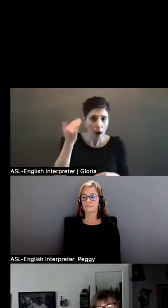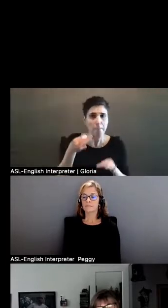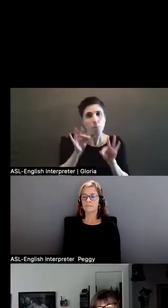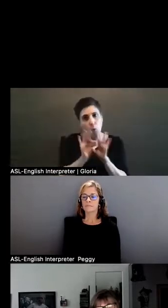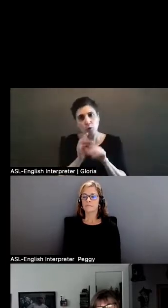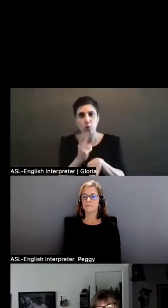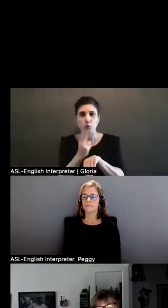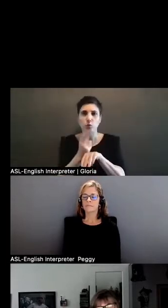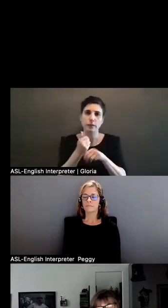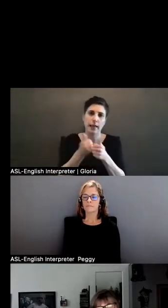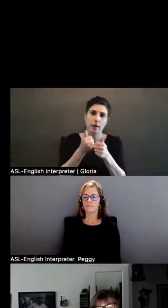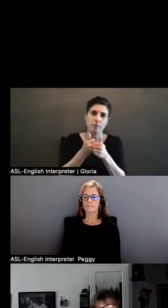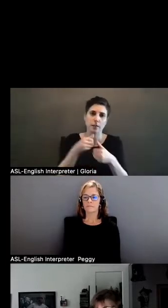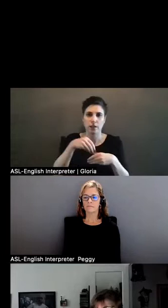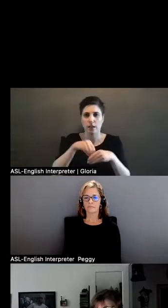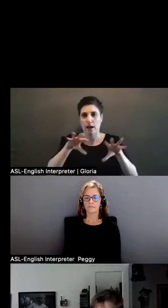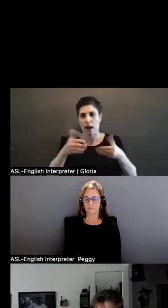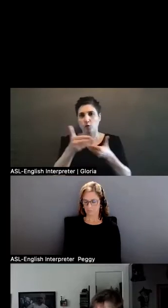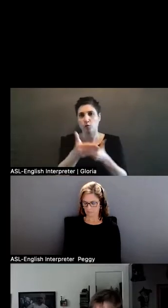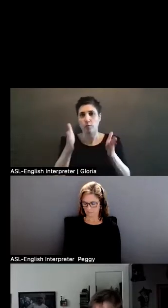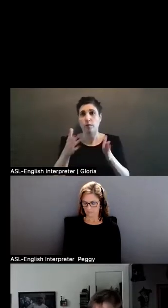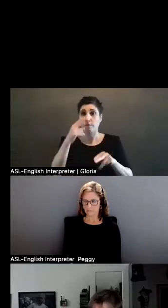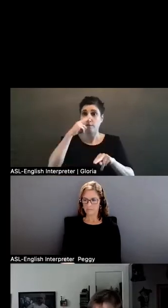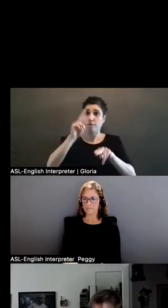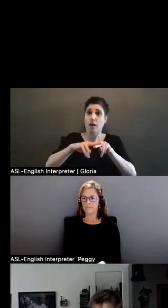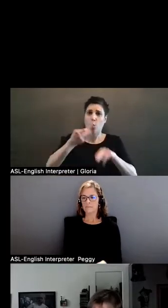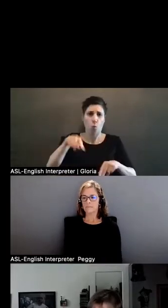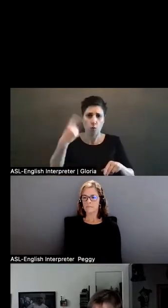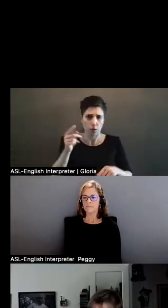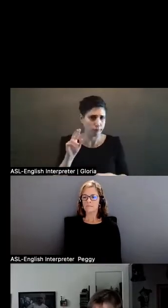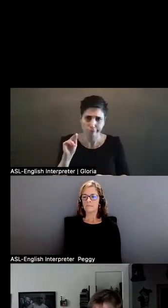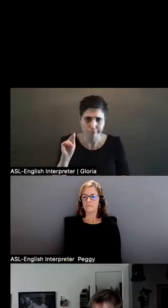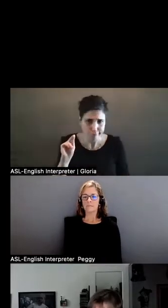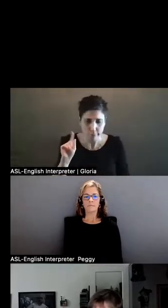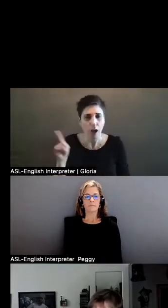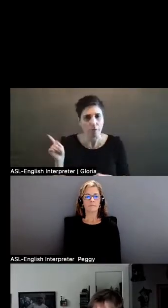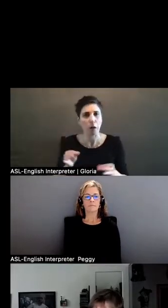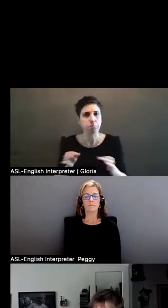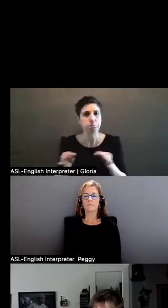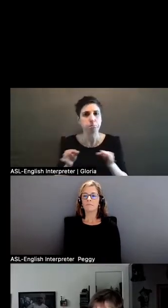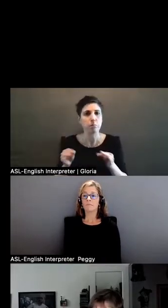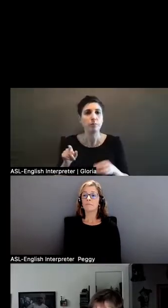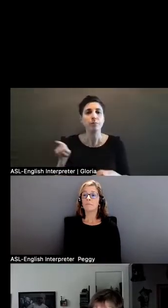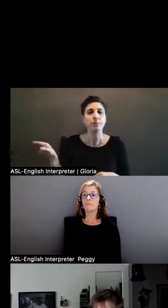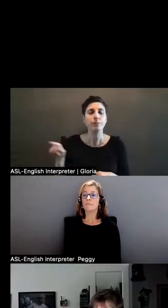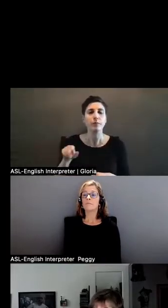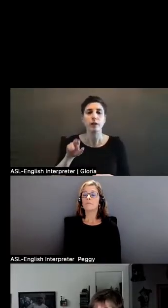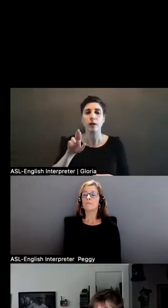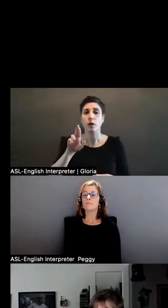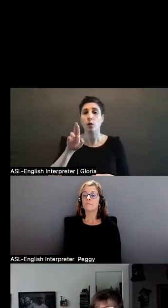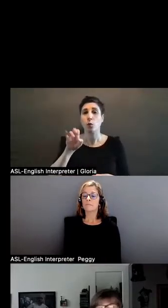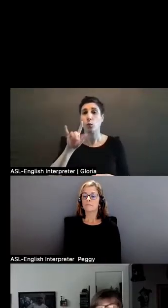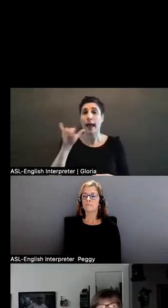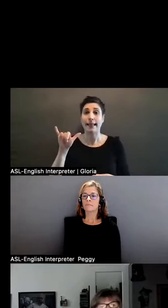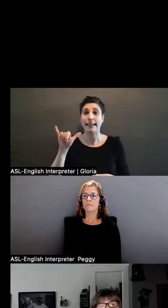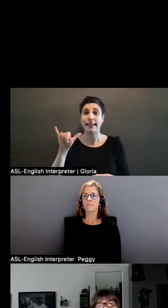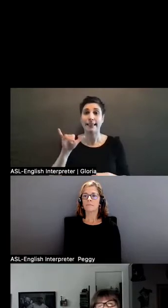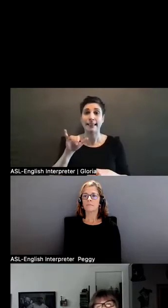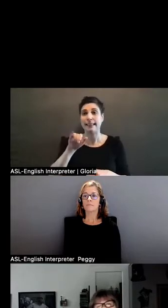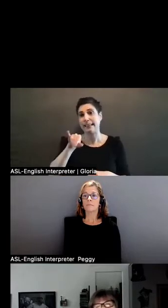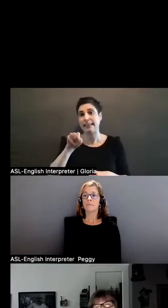important and not just entertainment. Yeah, Reality is Broken is an excellent